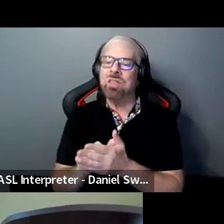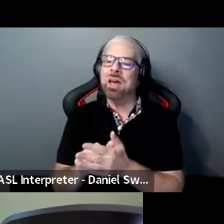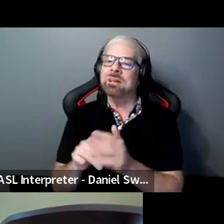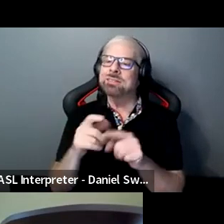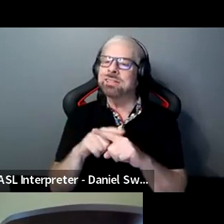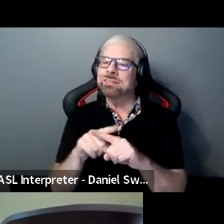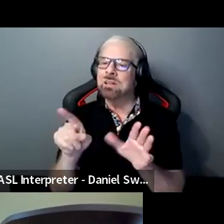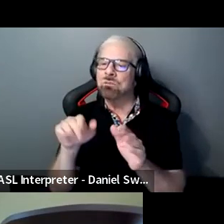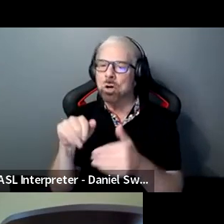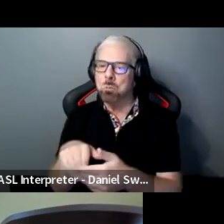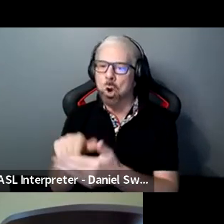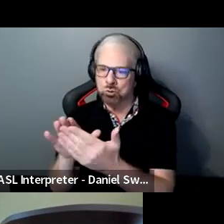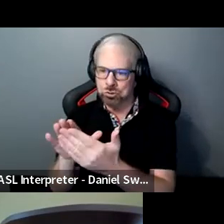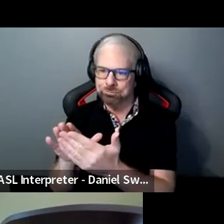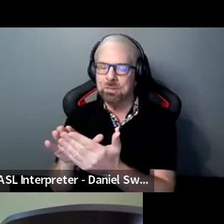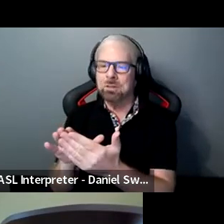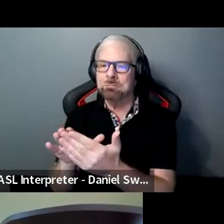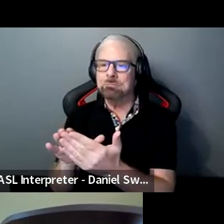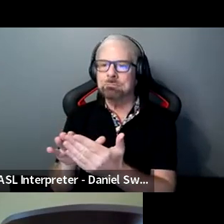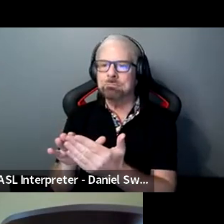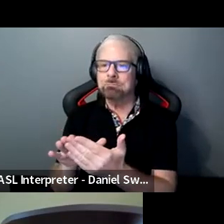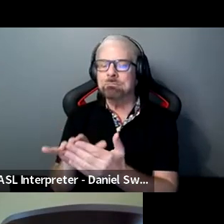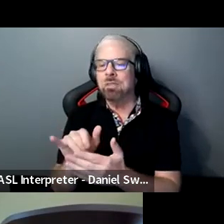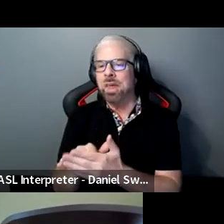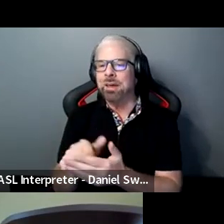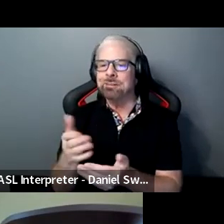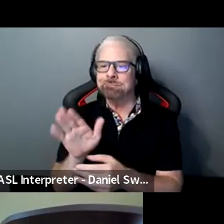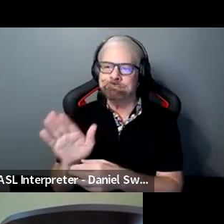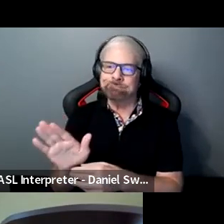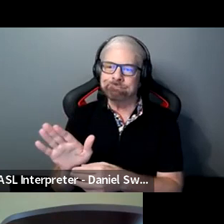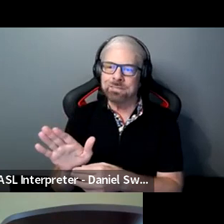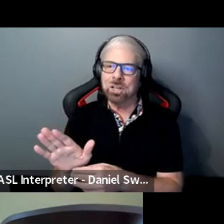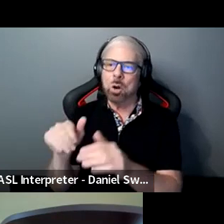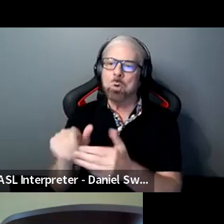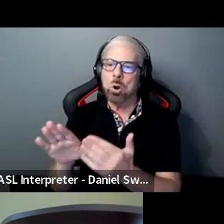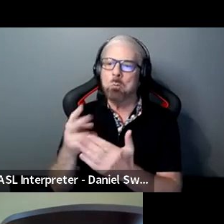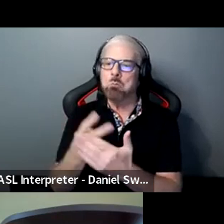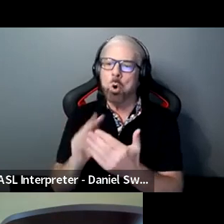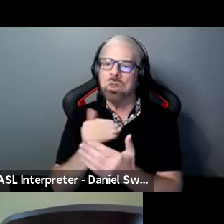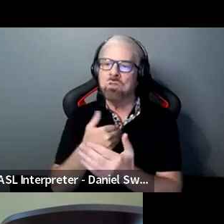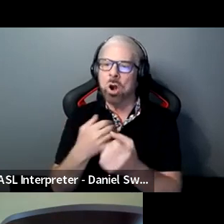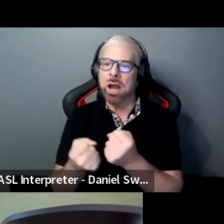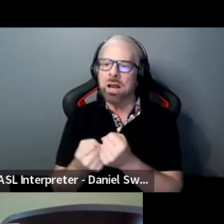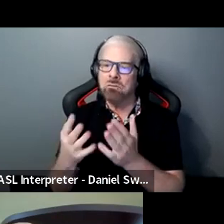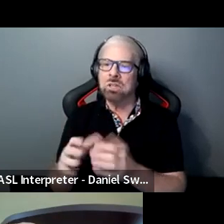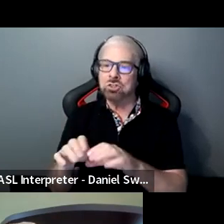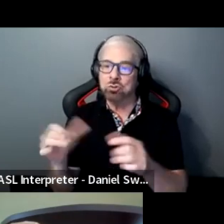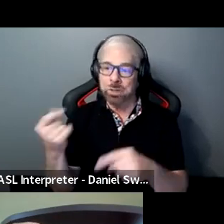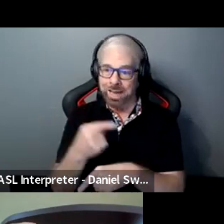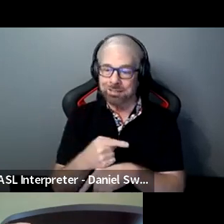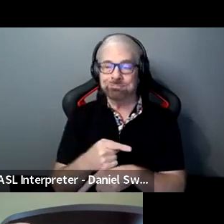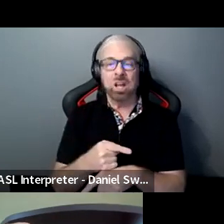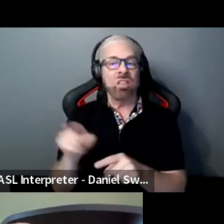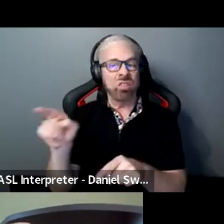different approach. An approach that both of our advocates today are opposed to.